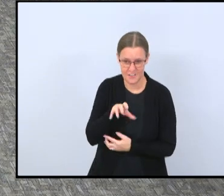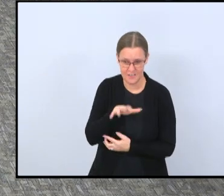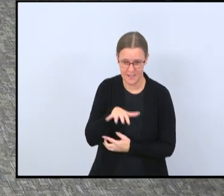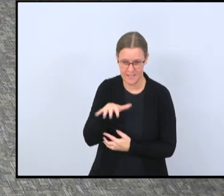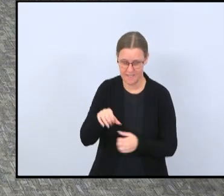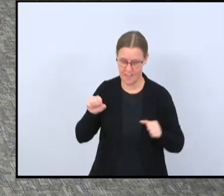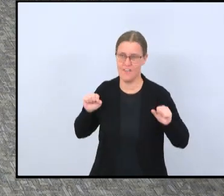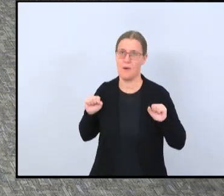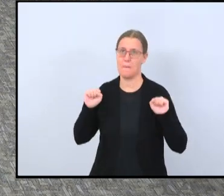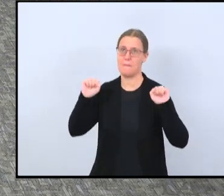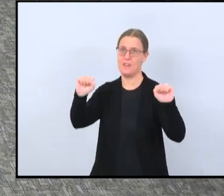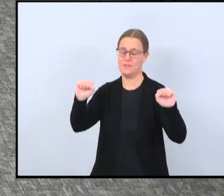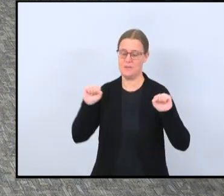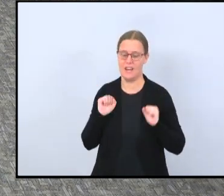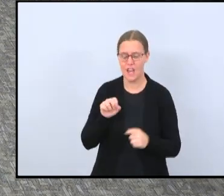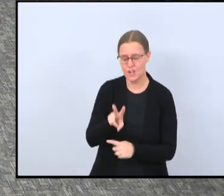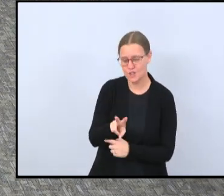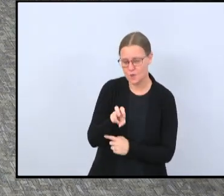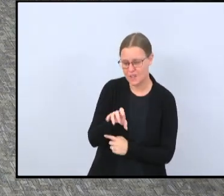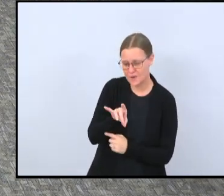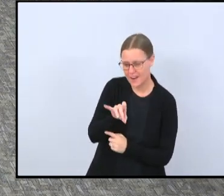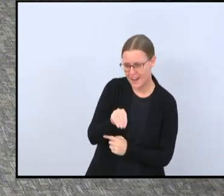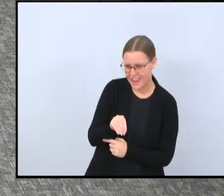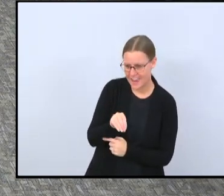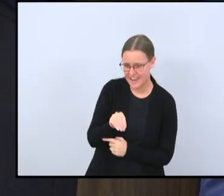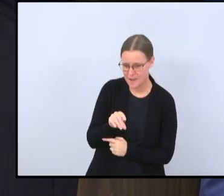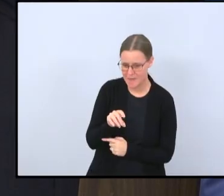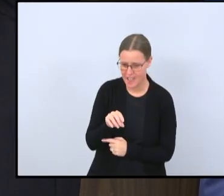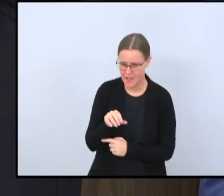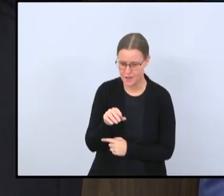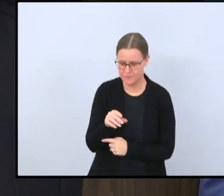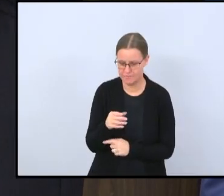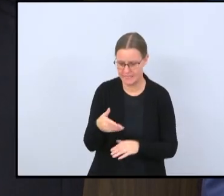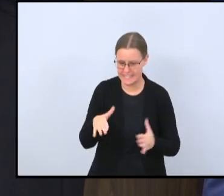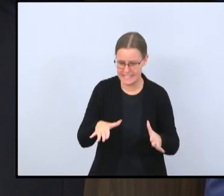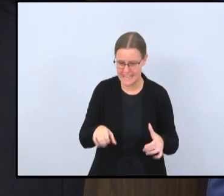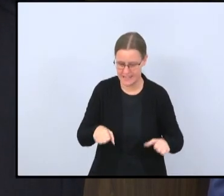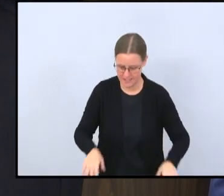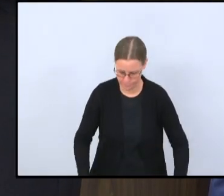155-pound bench press, and 280-pound deadlift.